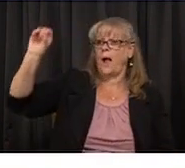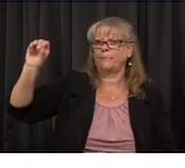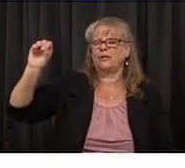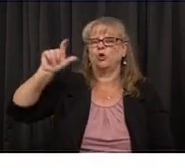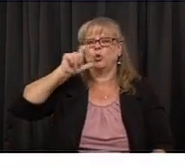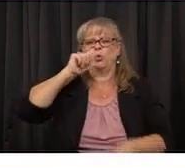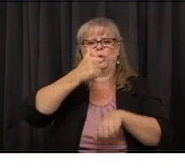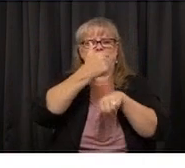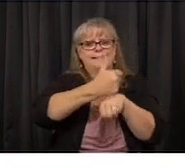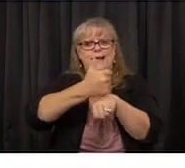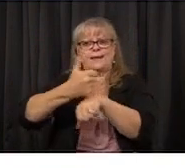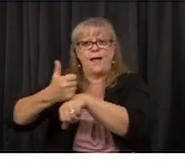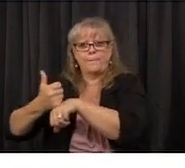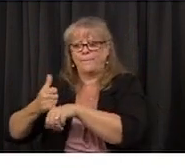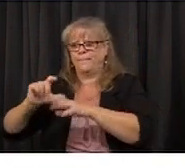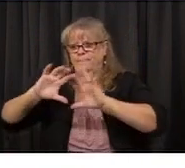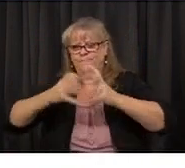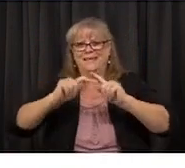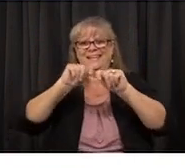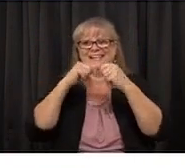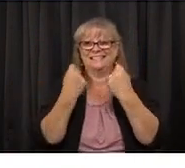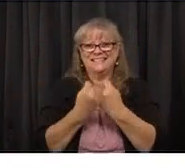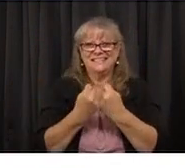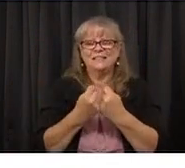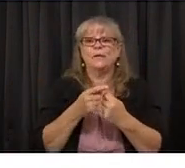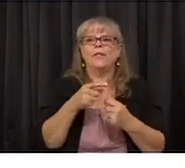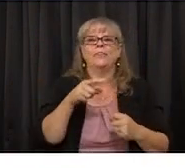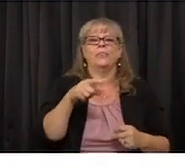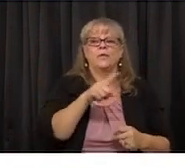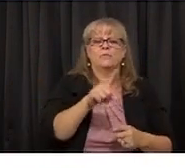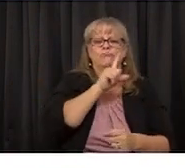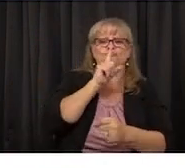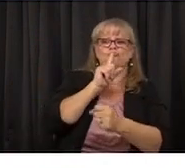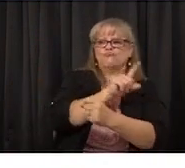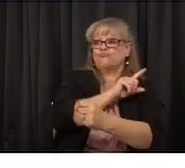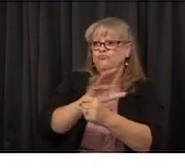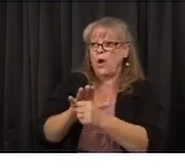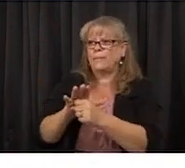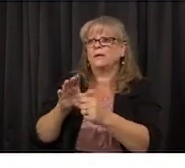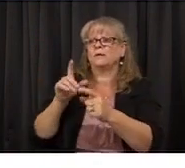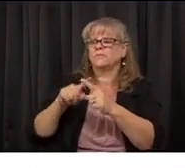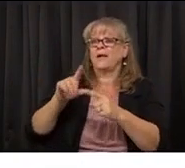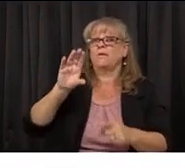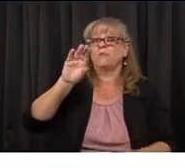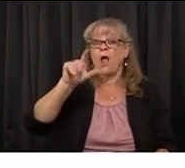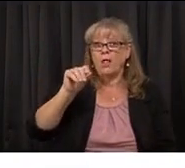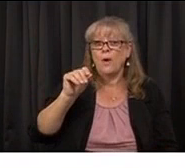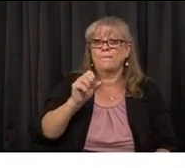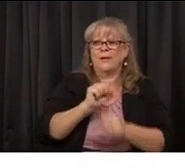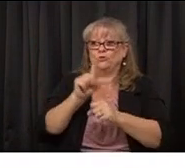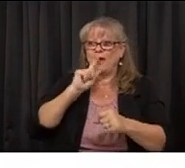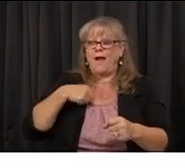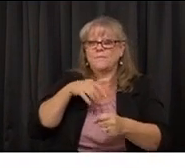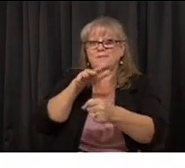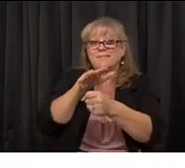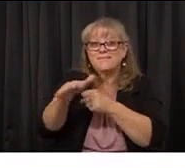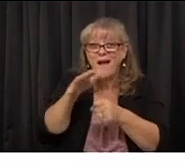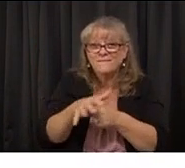helped establish a team that's dedicated to ensuring that Coloradans have access to personal protection equipment.